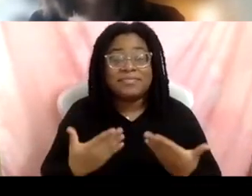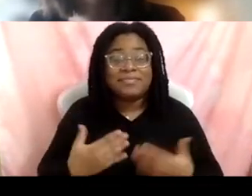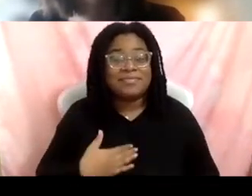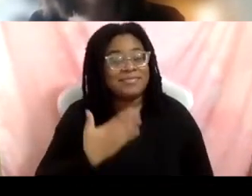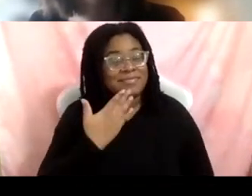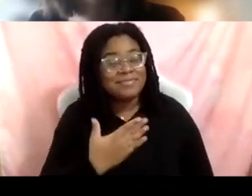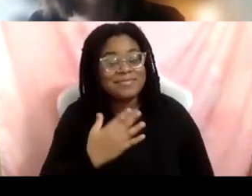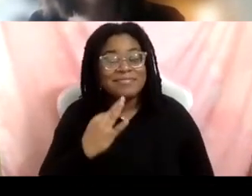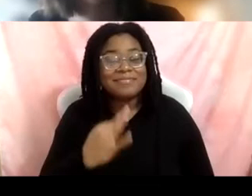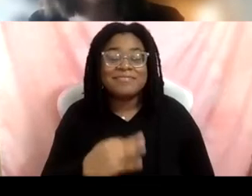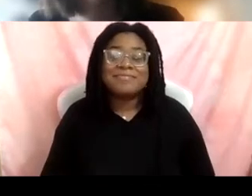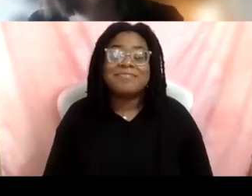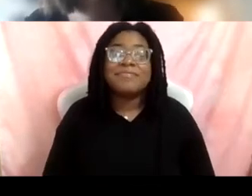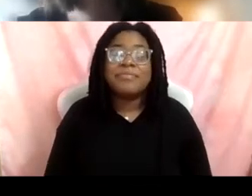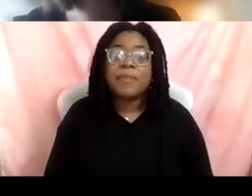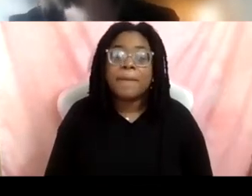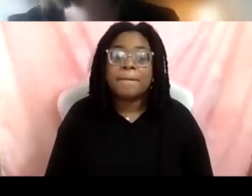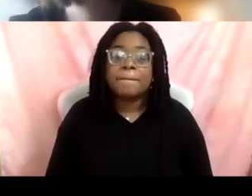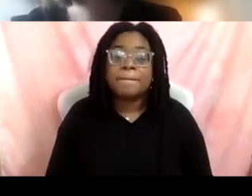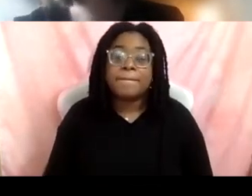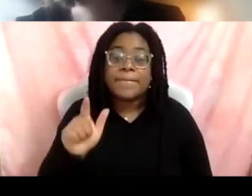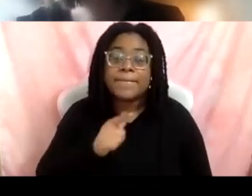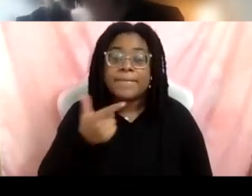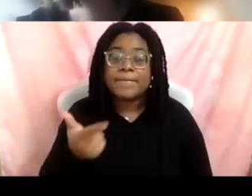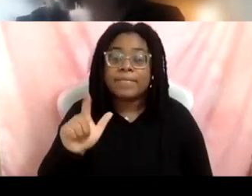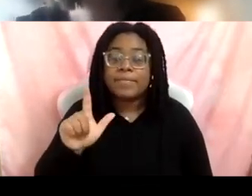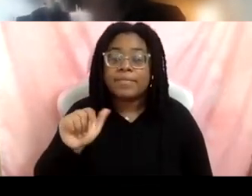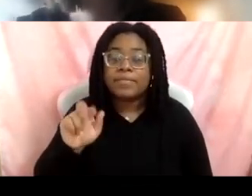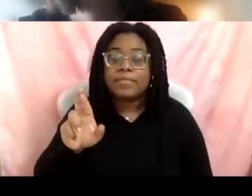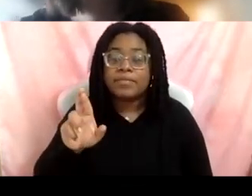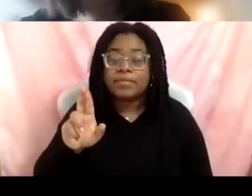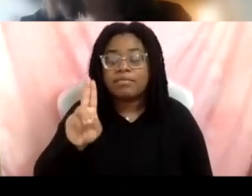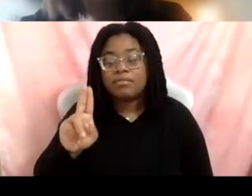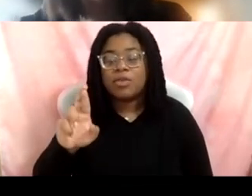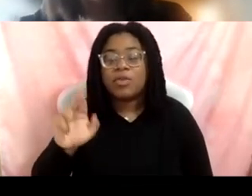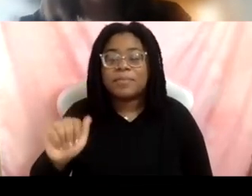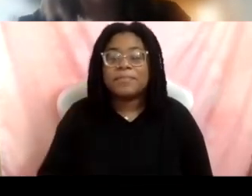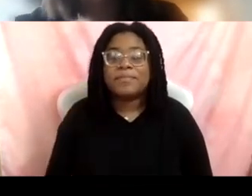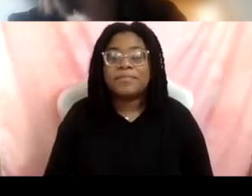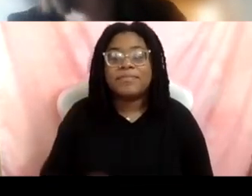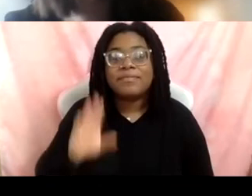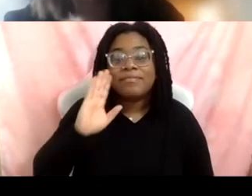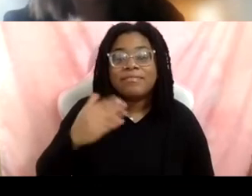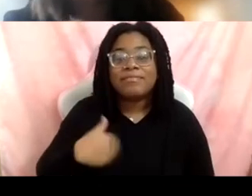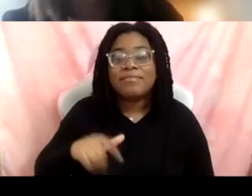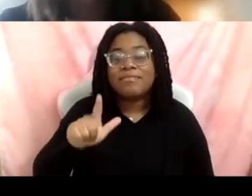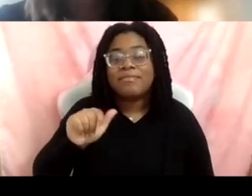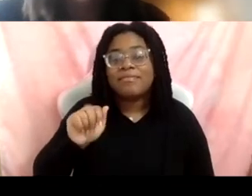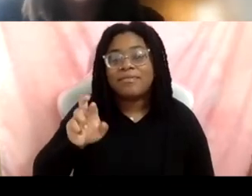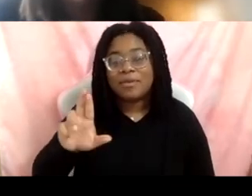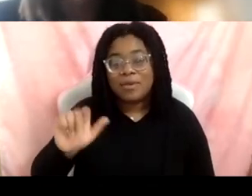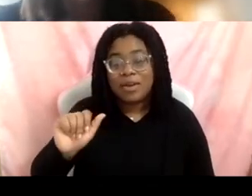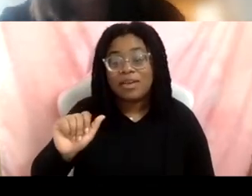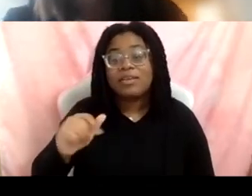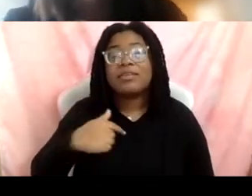Awesome. Glad to have you. Thanks, Faith. And next up is Laura. Hi, I'm Laura Alsum. My pronouns